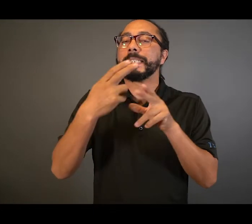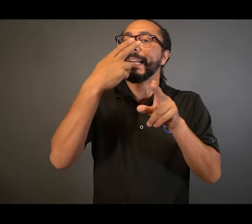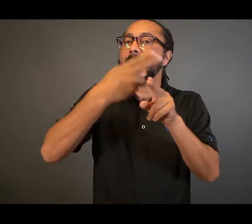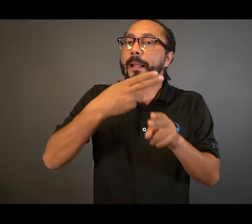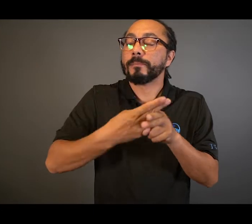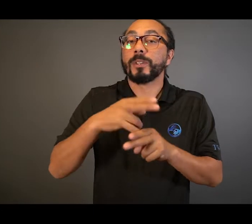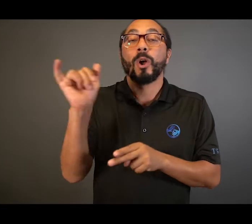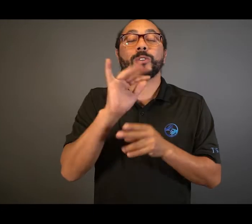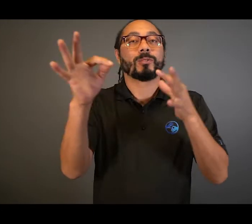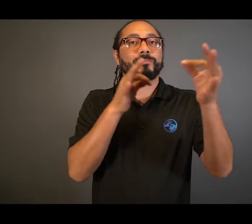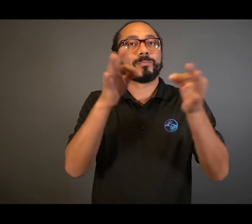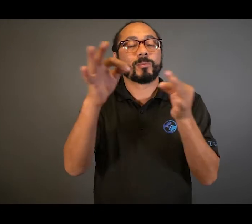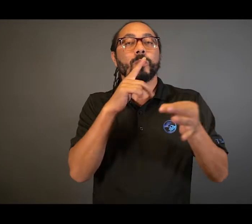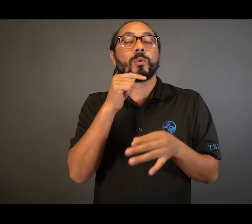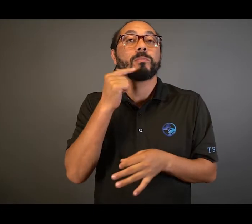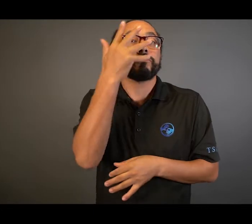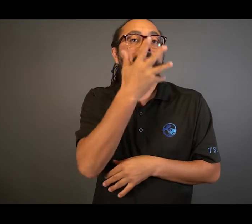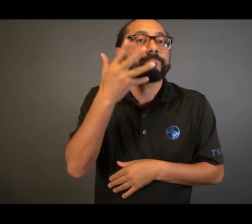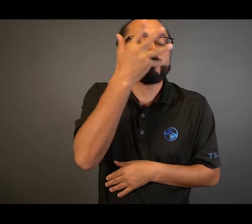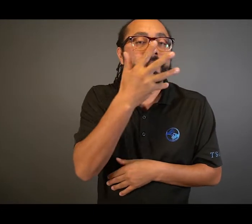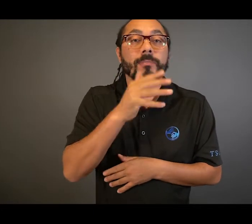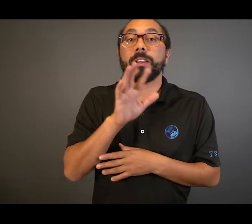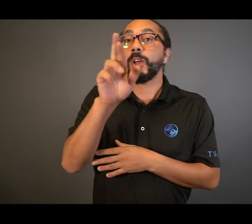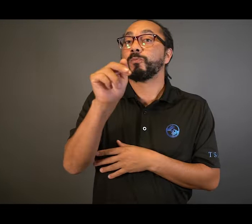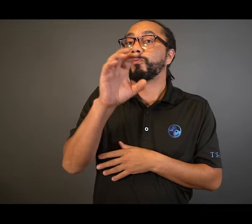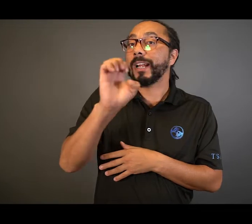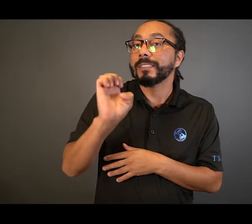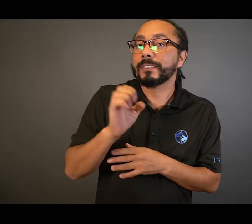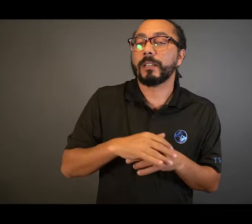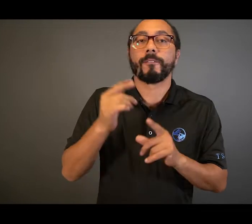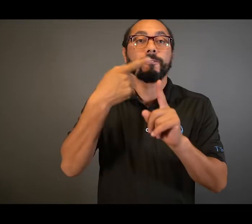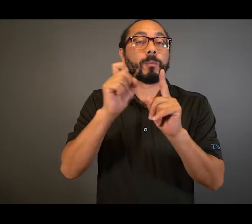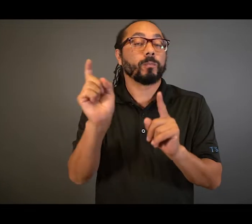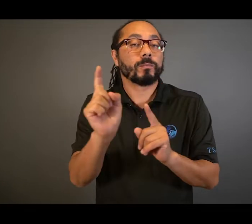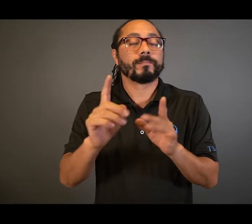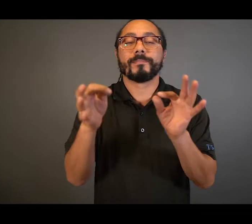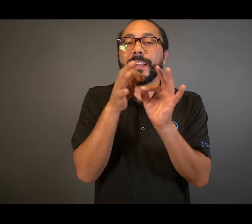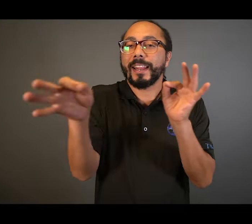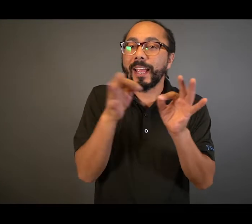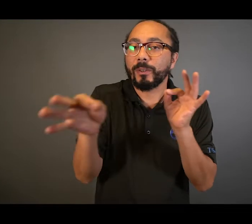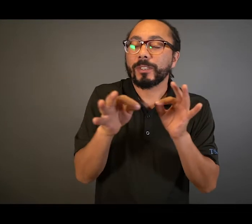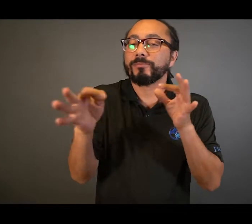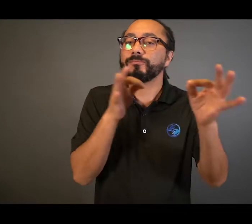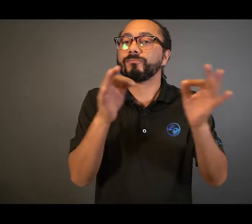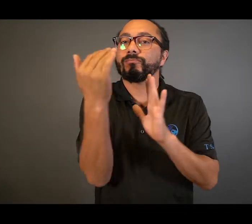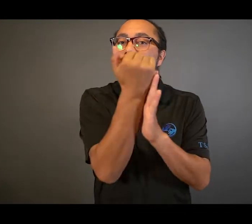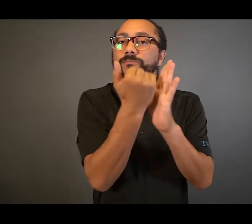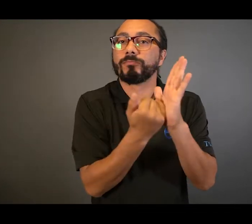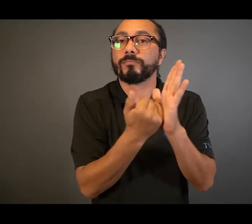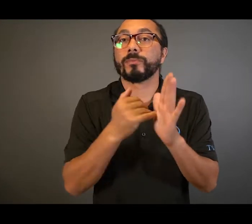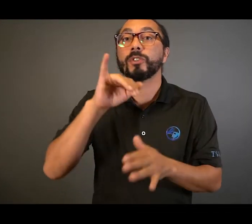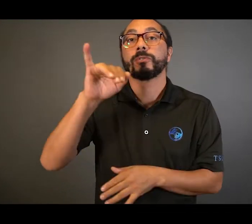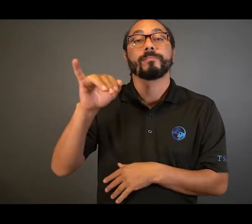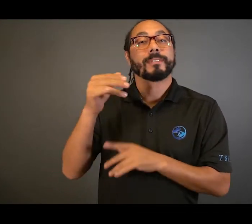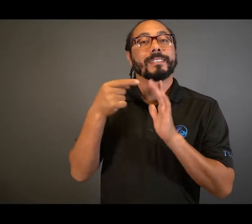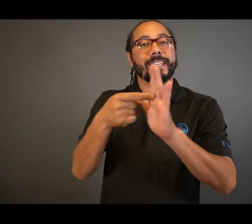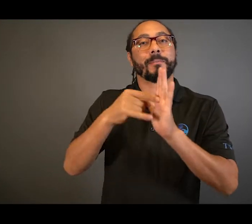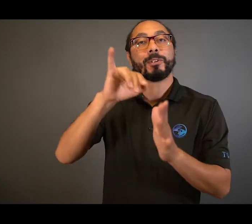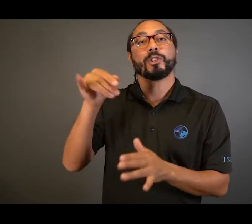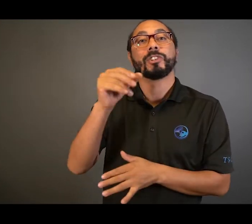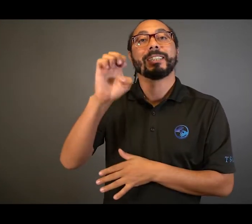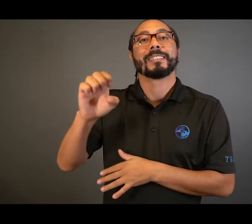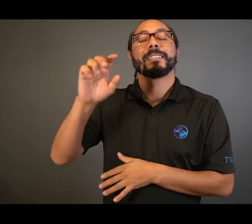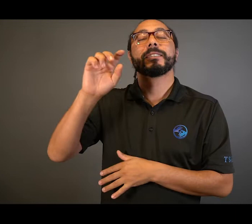name, describing characteristics sometimes based on race or nationality or language.